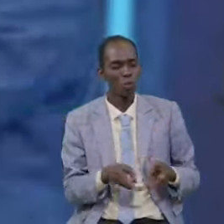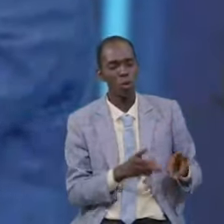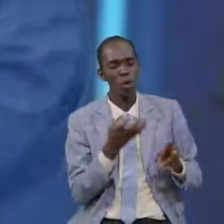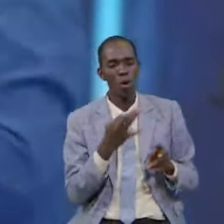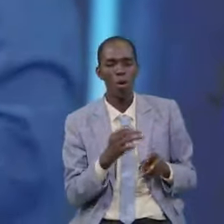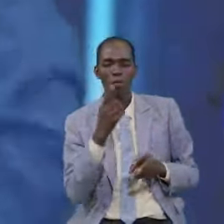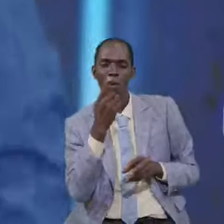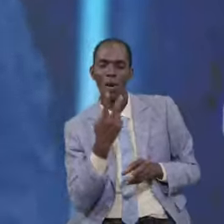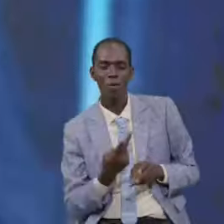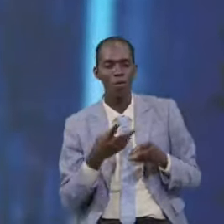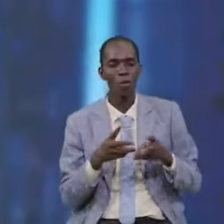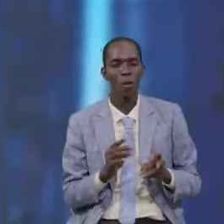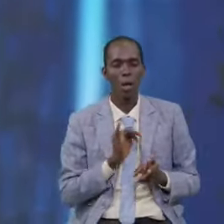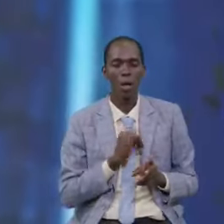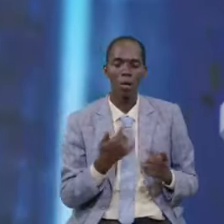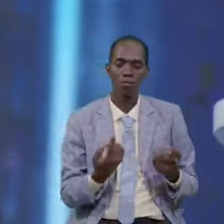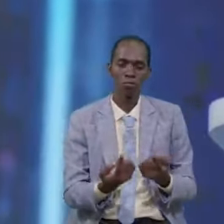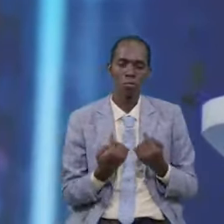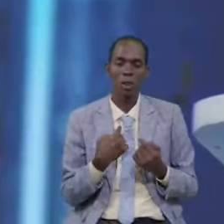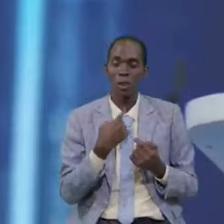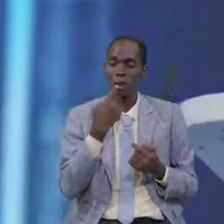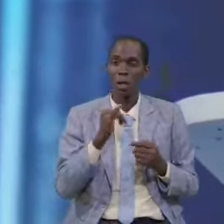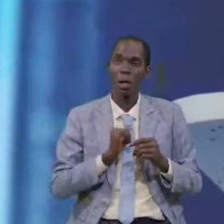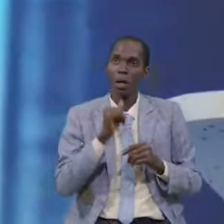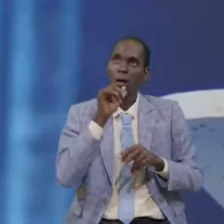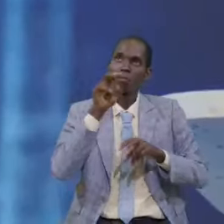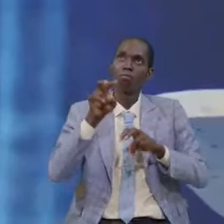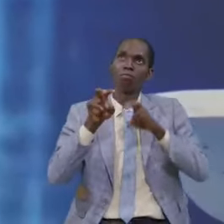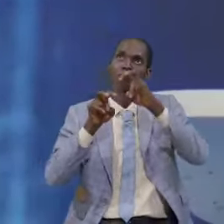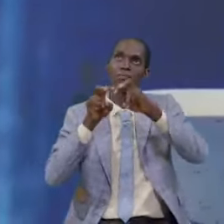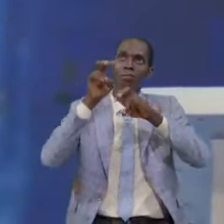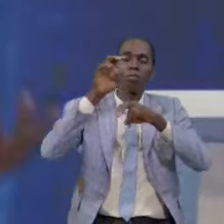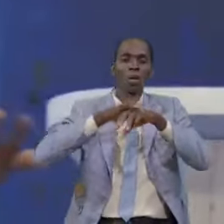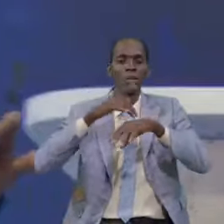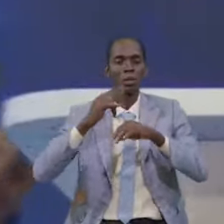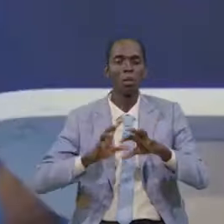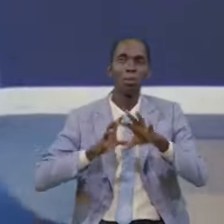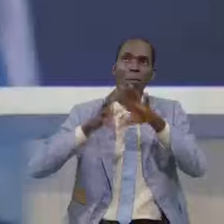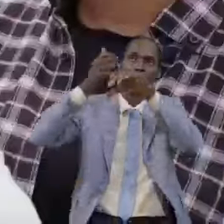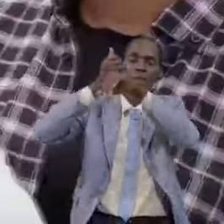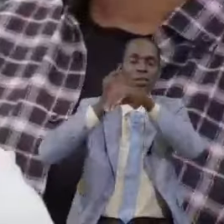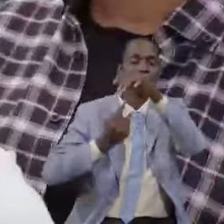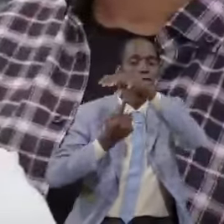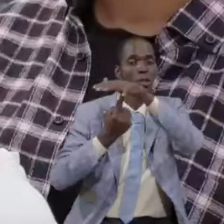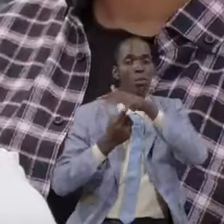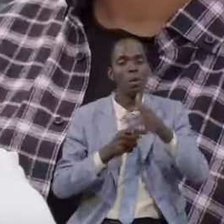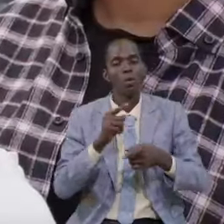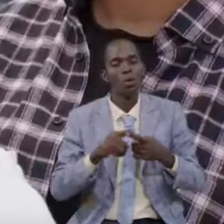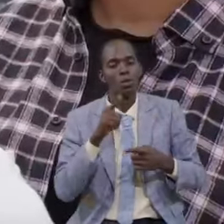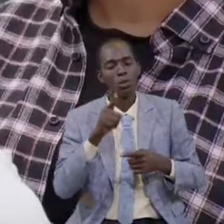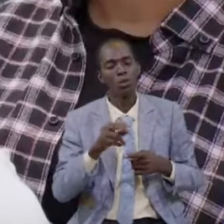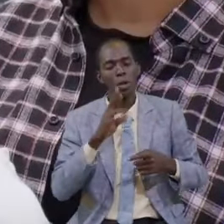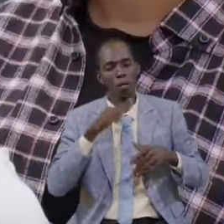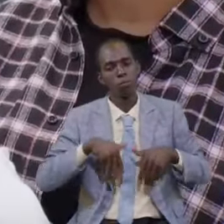I'm climbing the mountain. The mind to go on, and when you're tired, the mind to say, I'll take